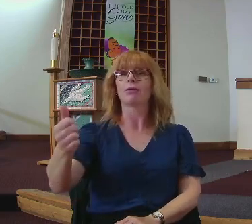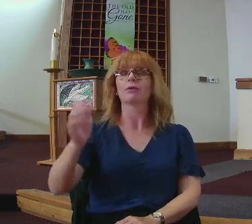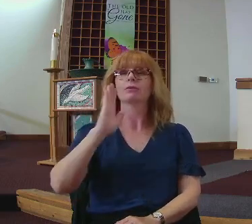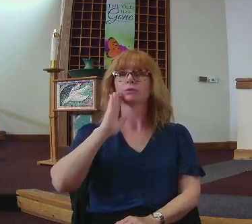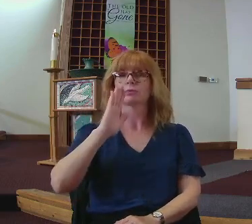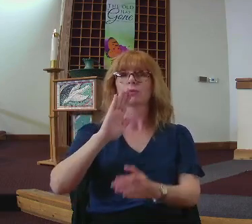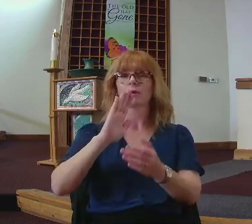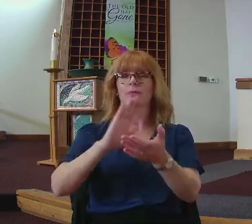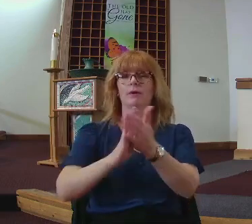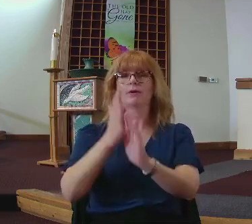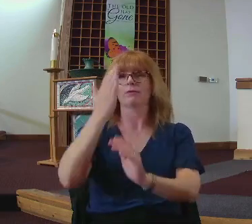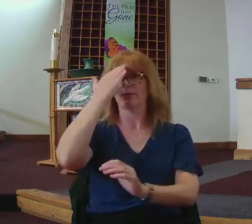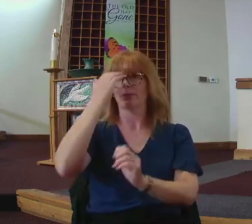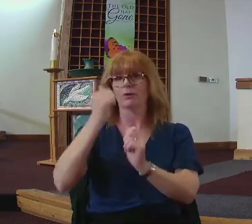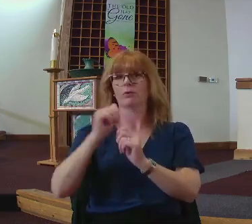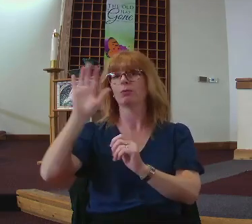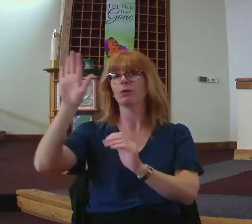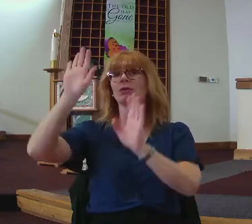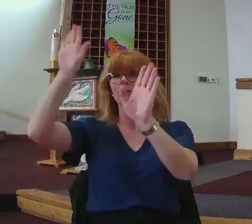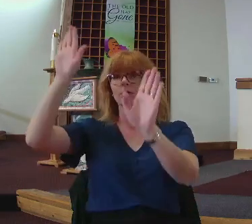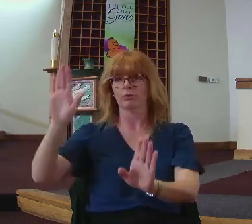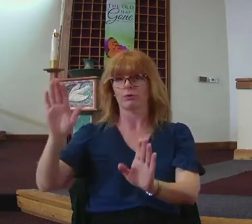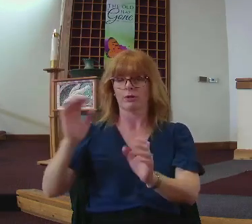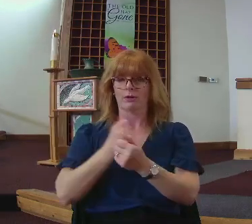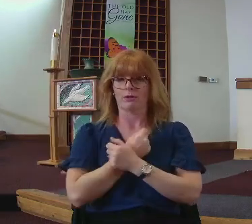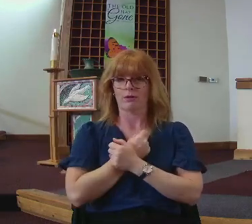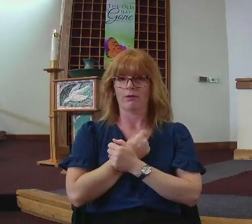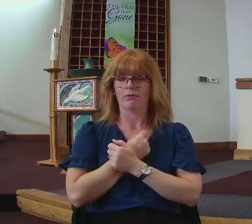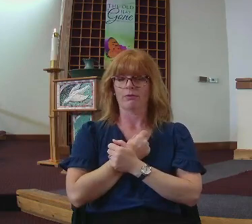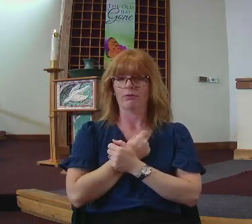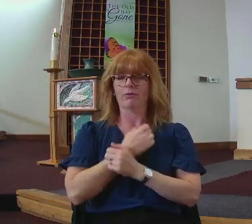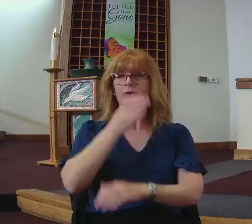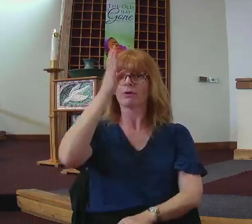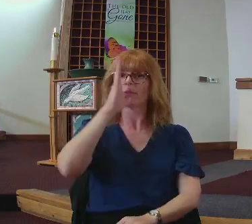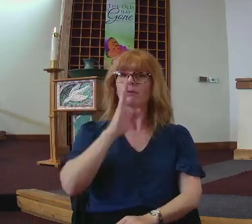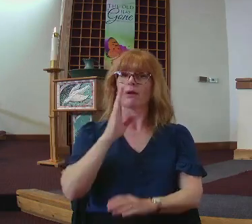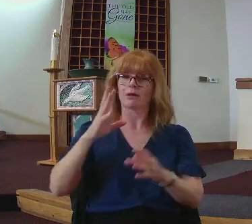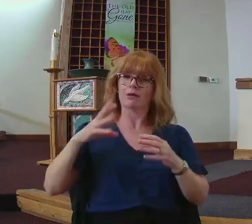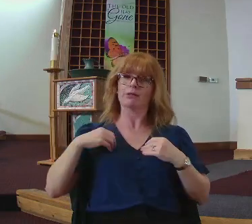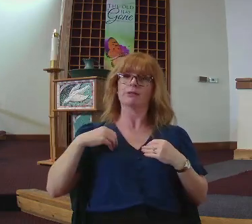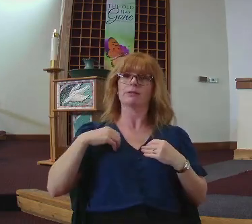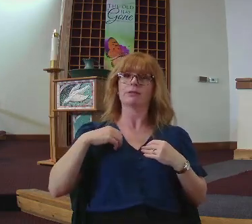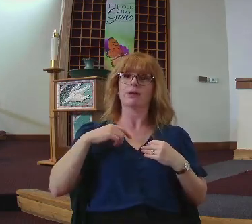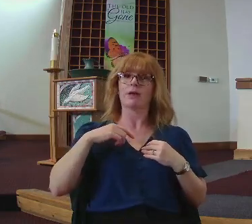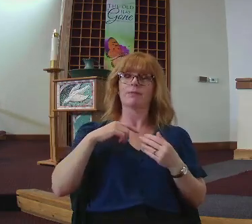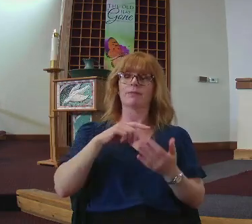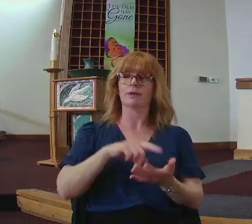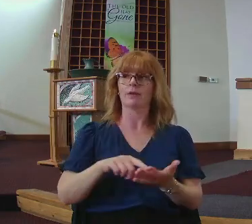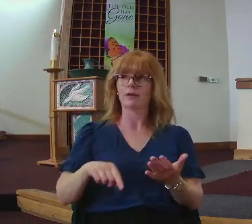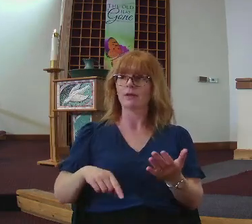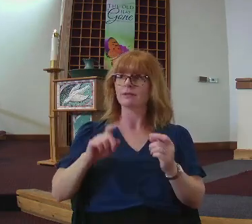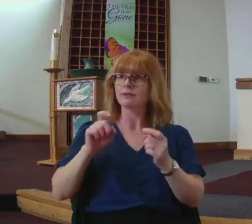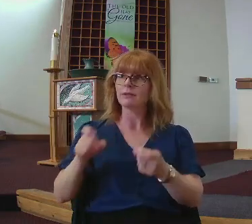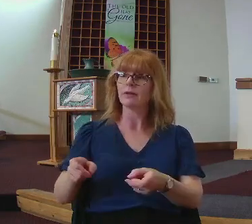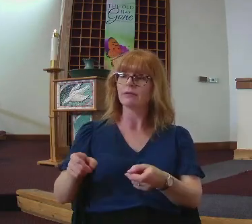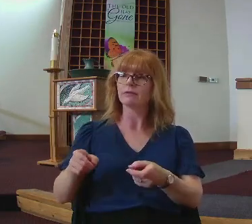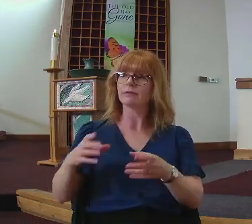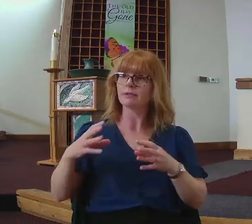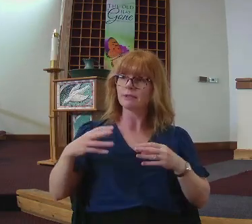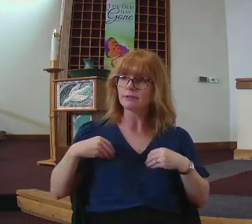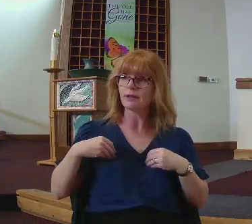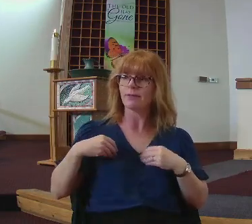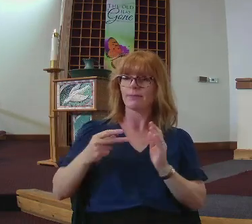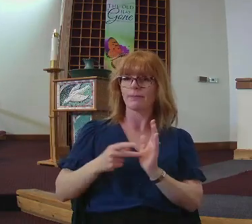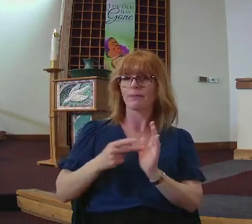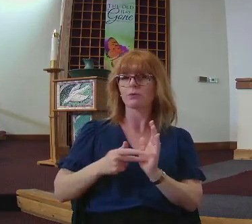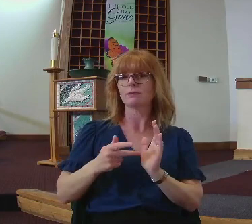know your great love. Oh God, take these gifts, bless them, and multiply them as only